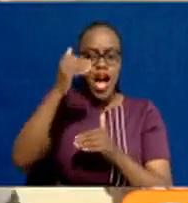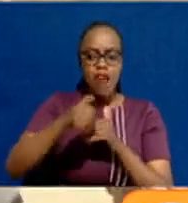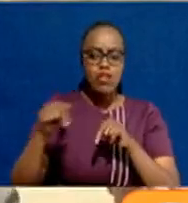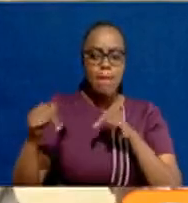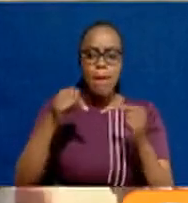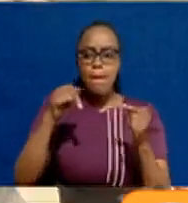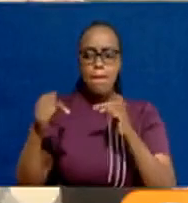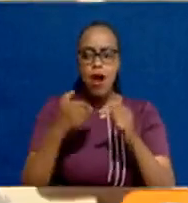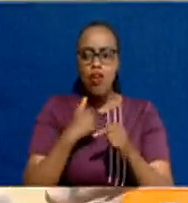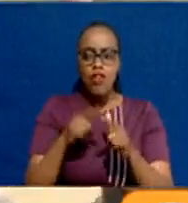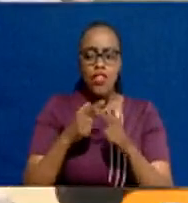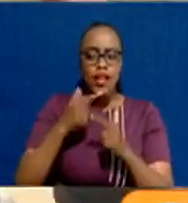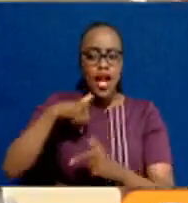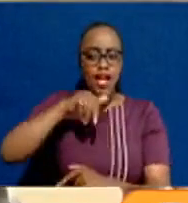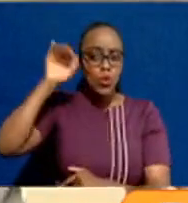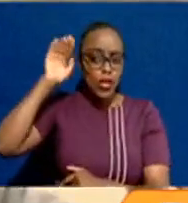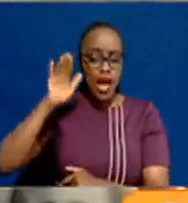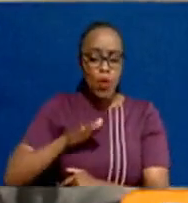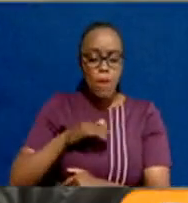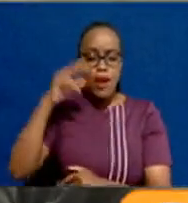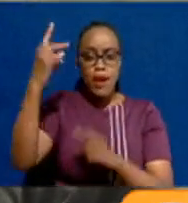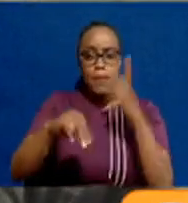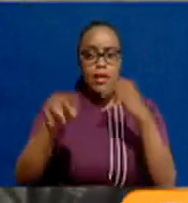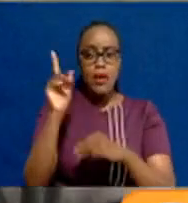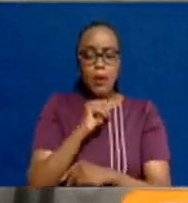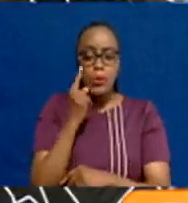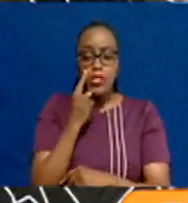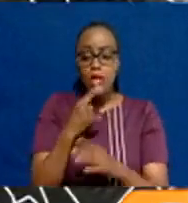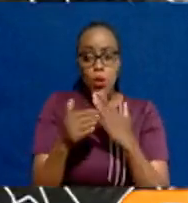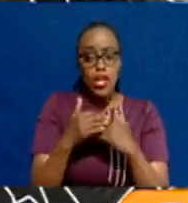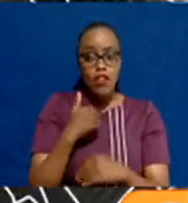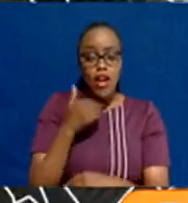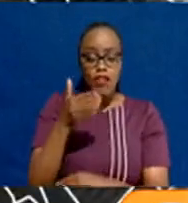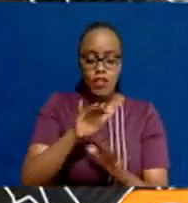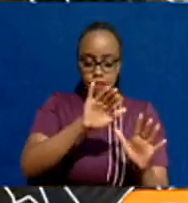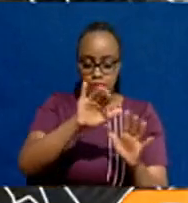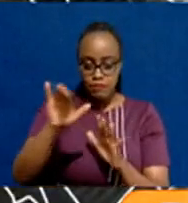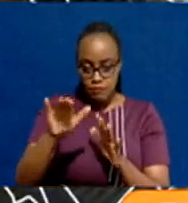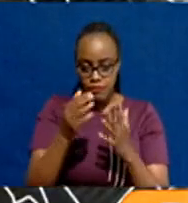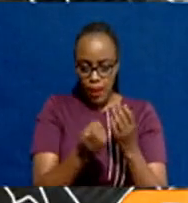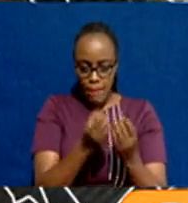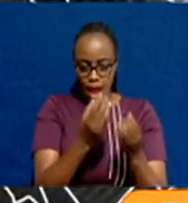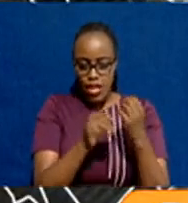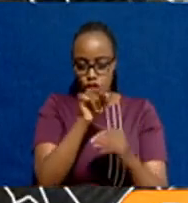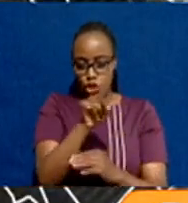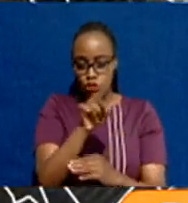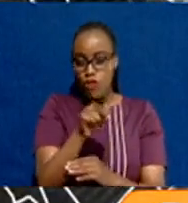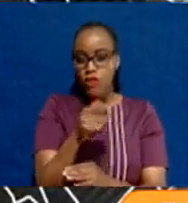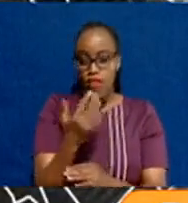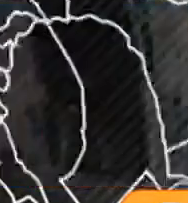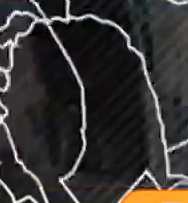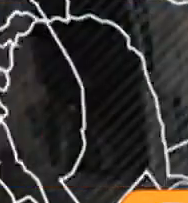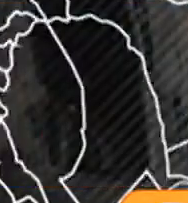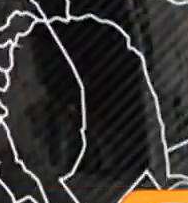mafurugano gani, sisi tumesikia tuzo mama amepigwa, umeona marisasi ile ambayo imelala hapa. In Baringo, bandits staged a